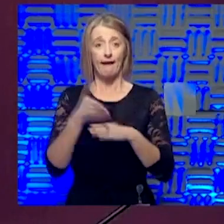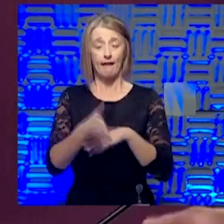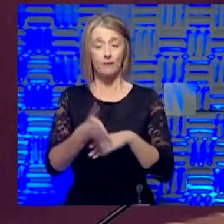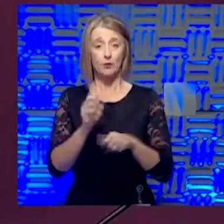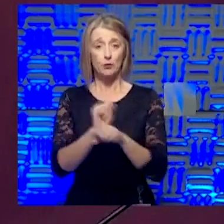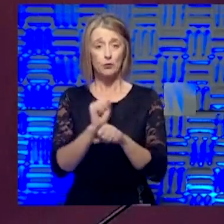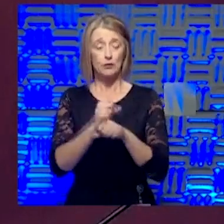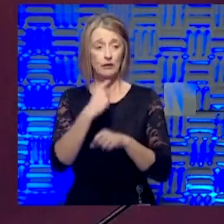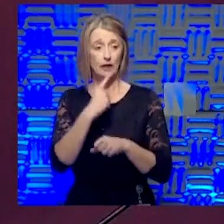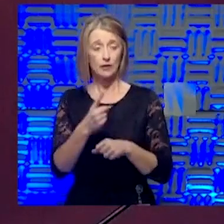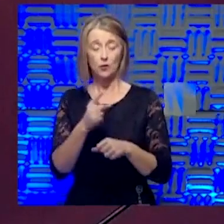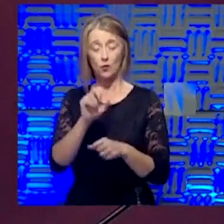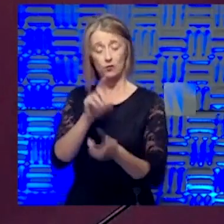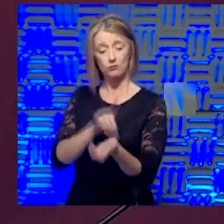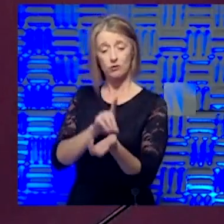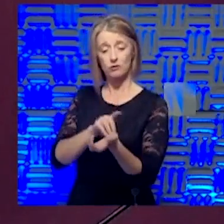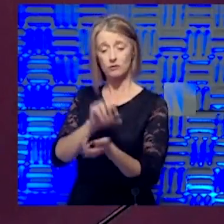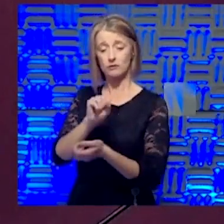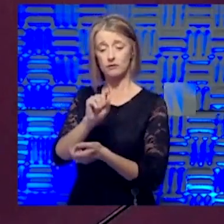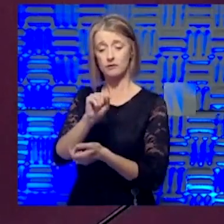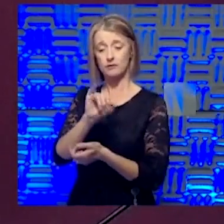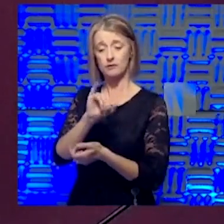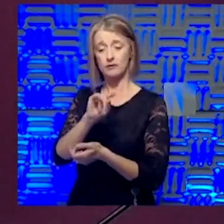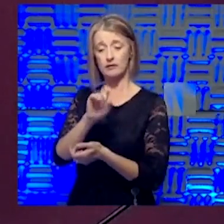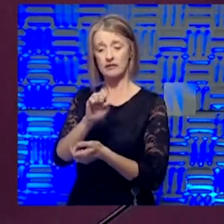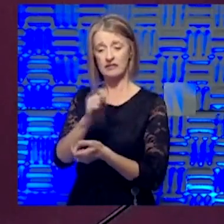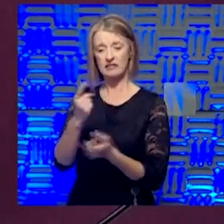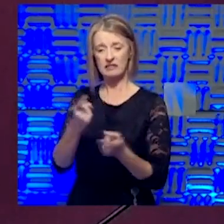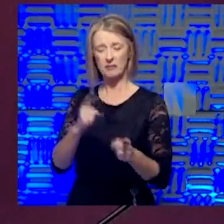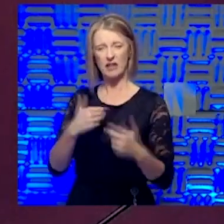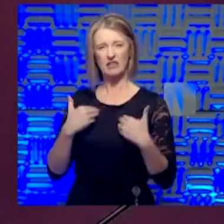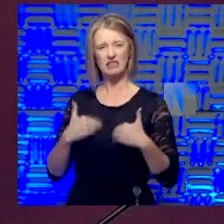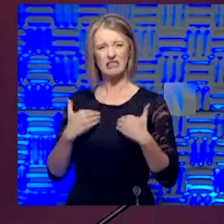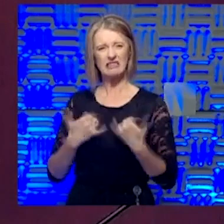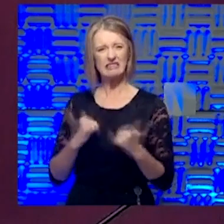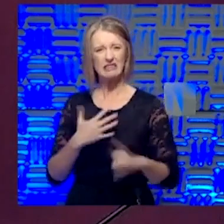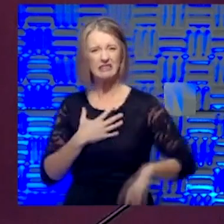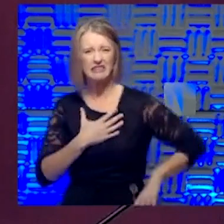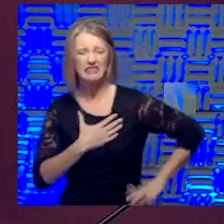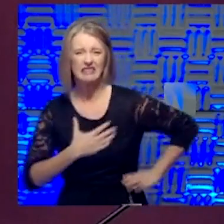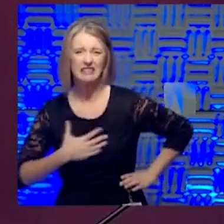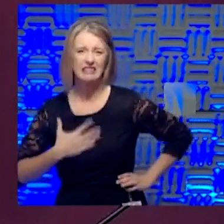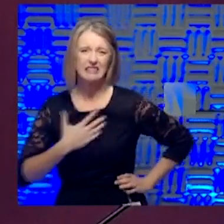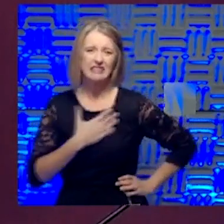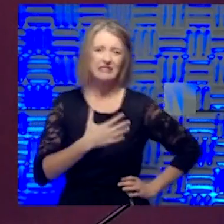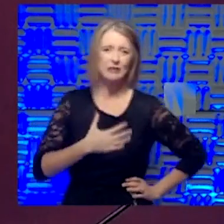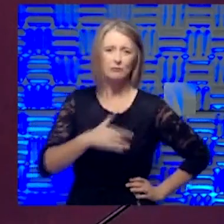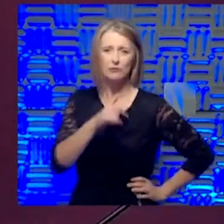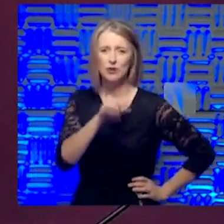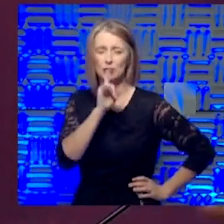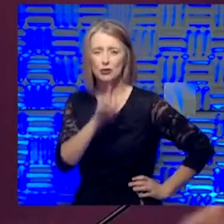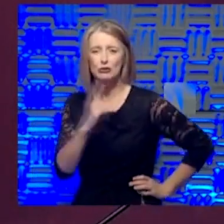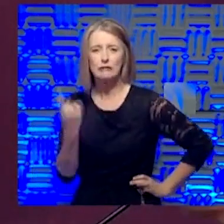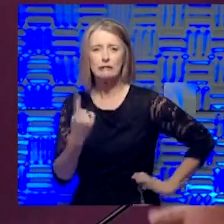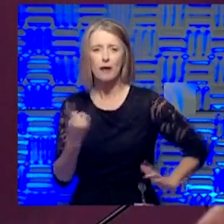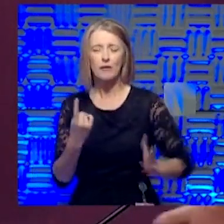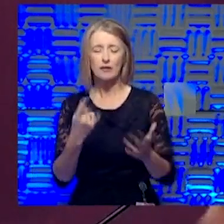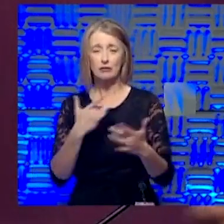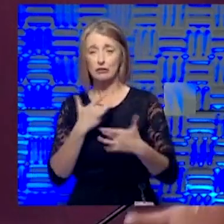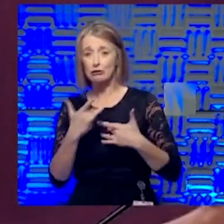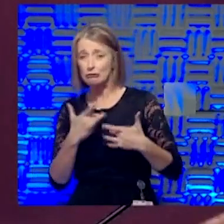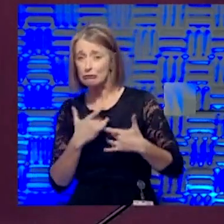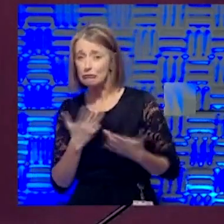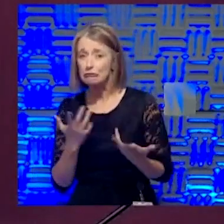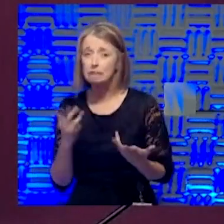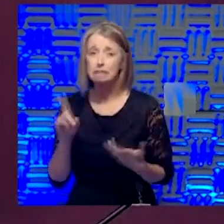work, I told Dr. Stites, I was like, "There's something going on in my chest still, and I don't know if it's something that I should keep